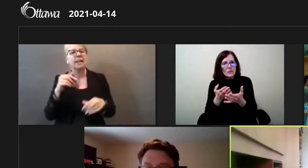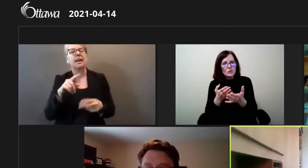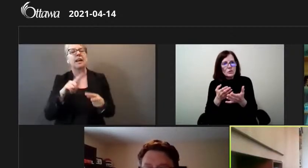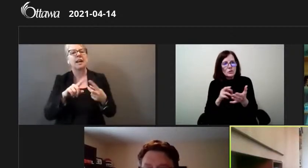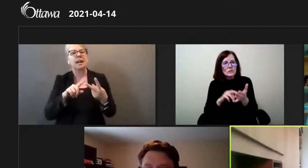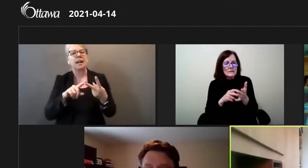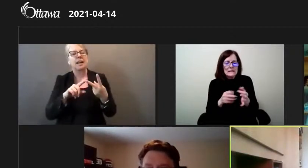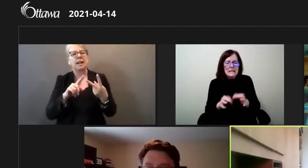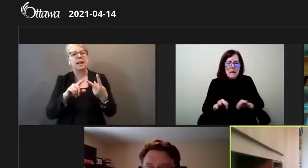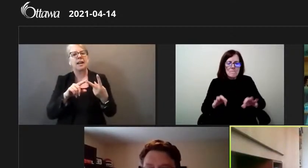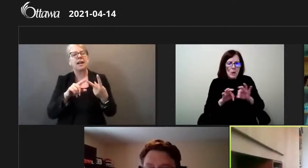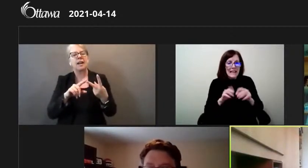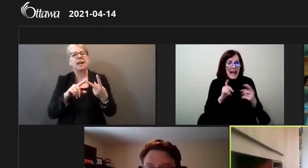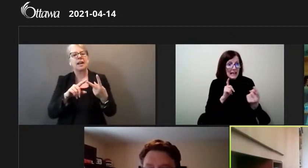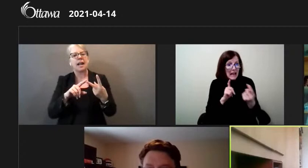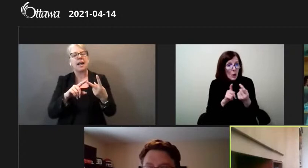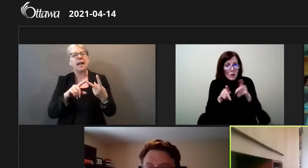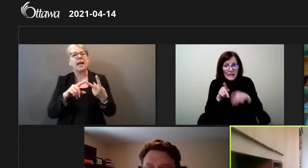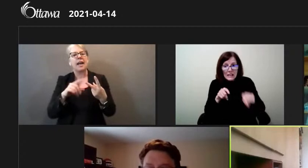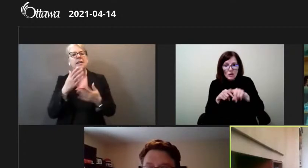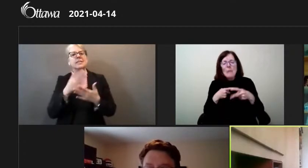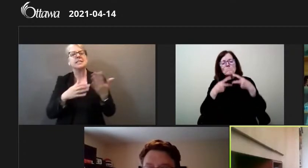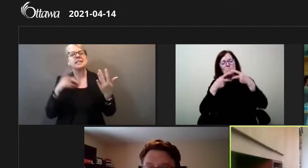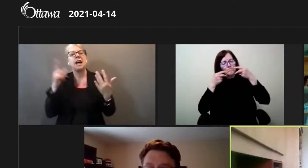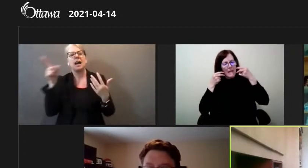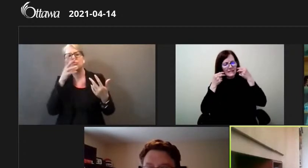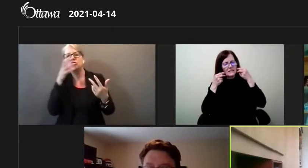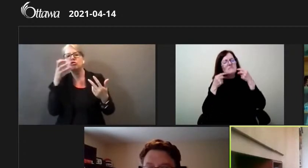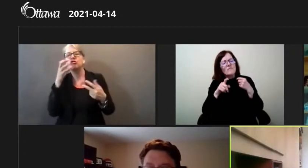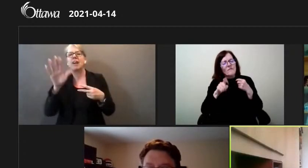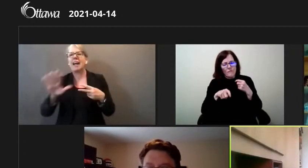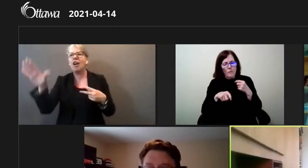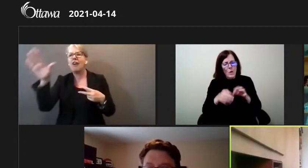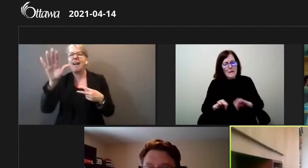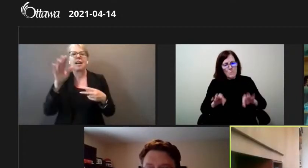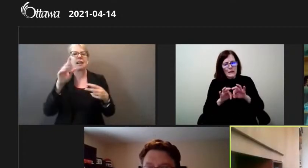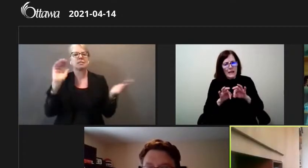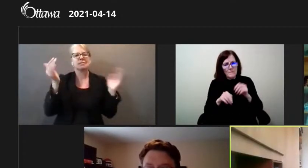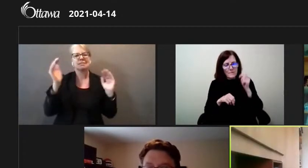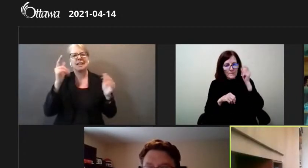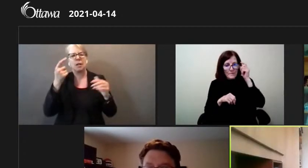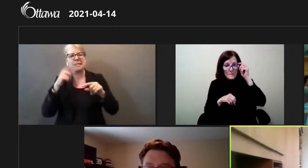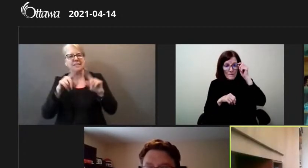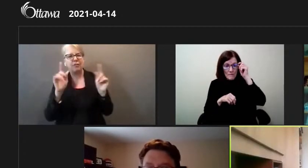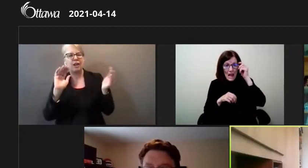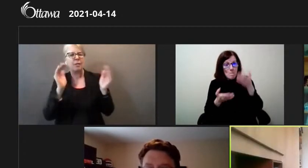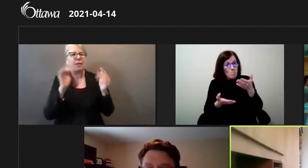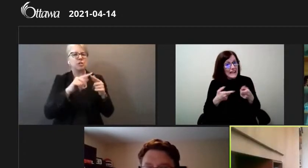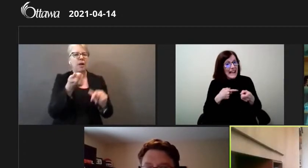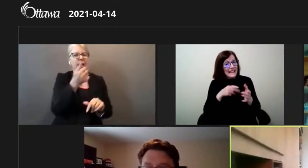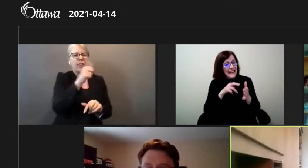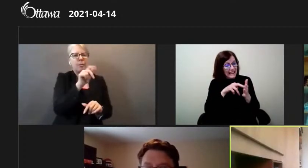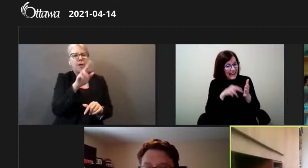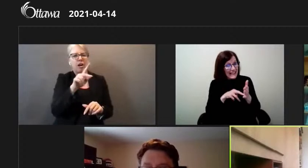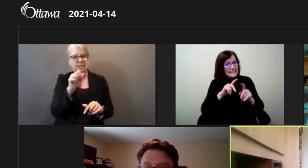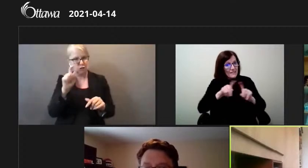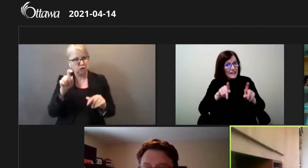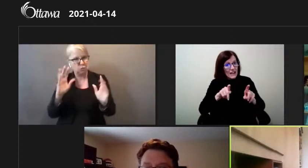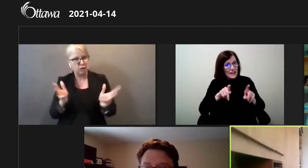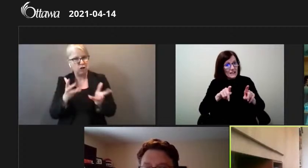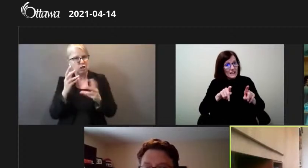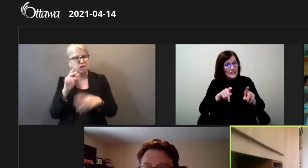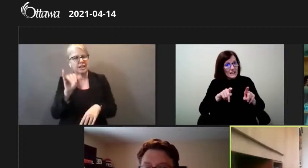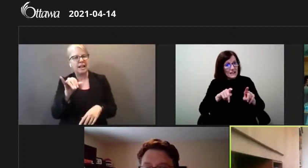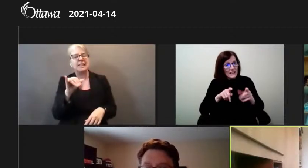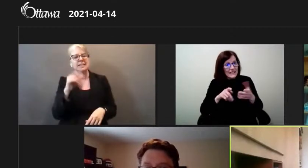for some rural areas should be a little bit different than in other parks. Is that something that we should encourage? And because